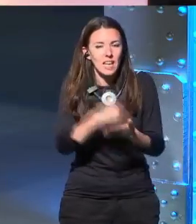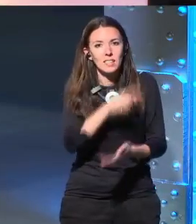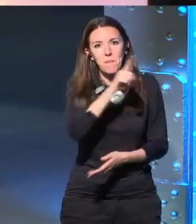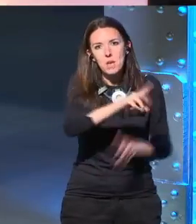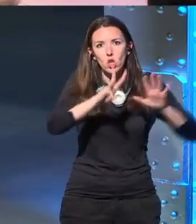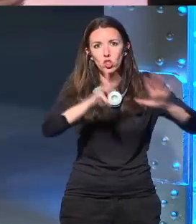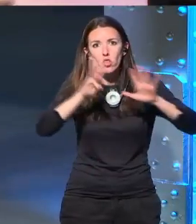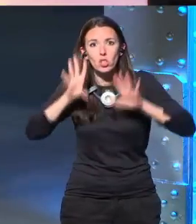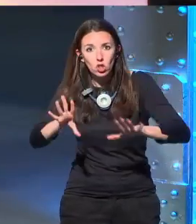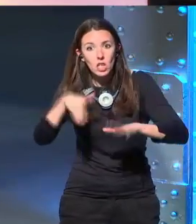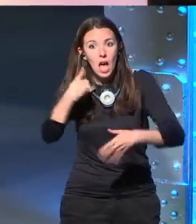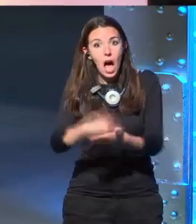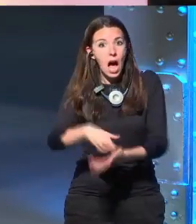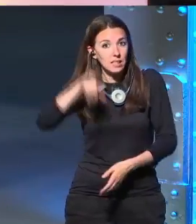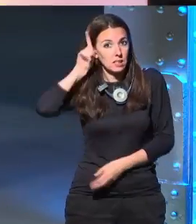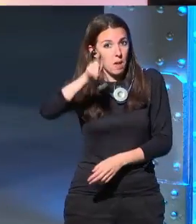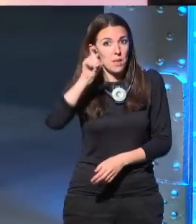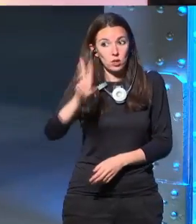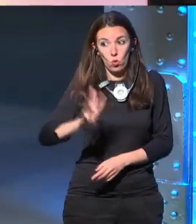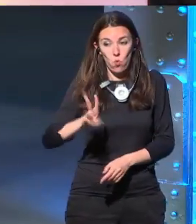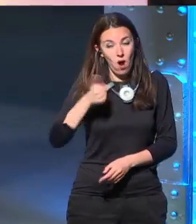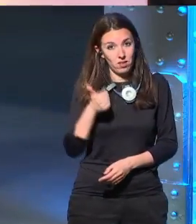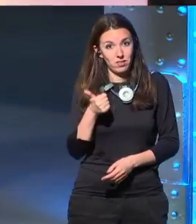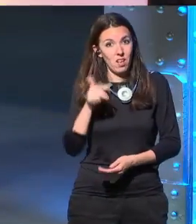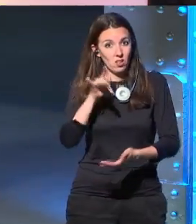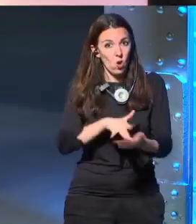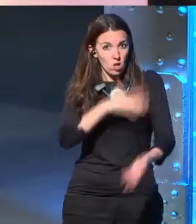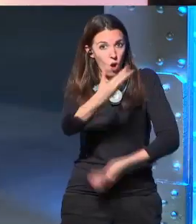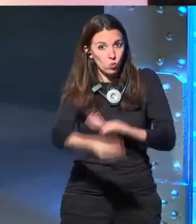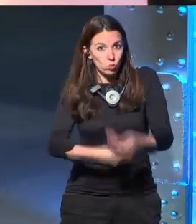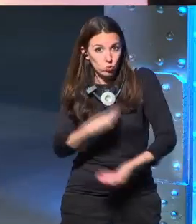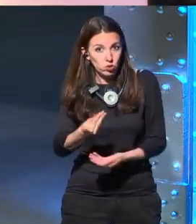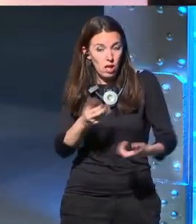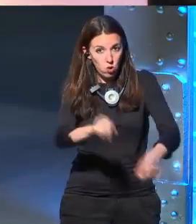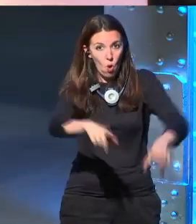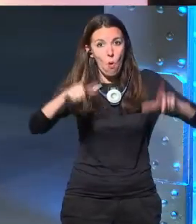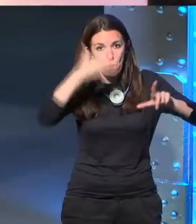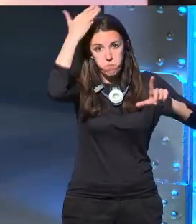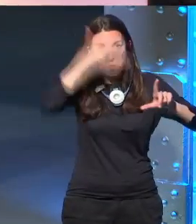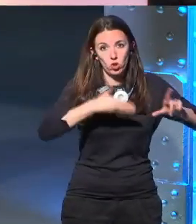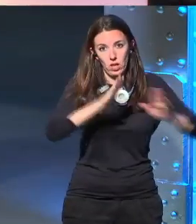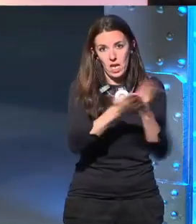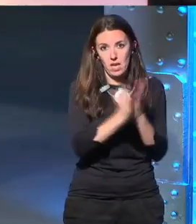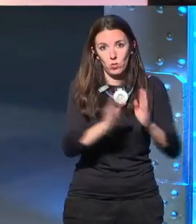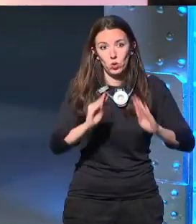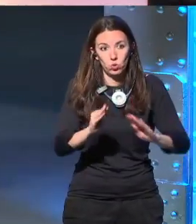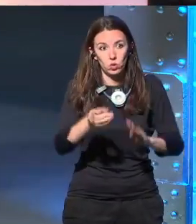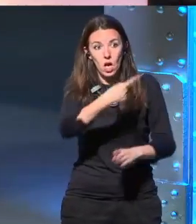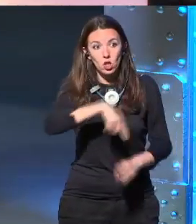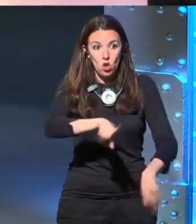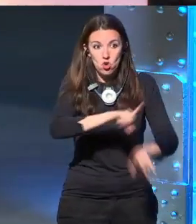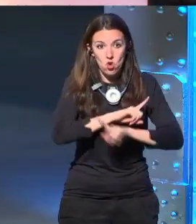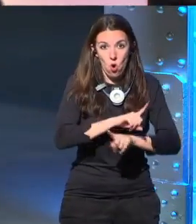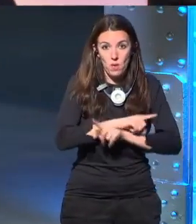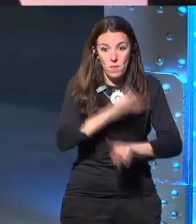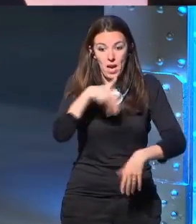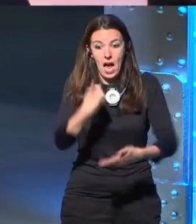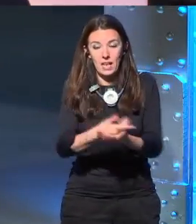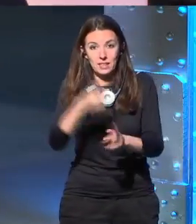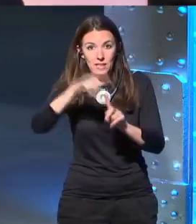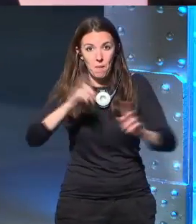all artists until 1810, and even the master Walter Isaacson has used for his book.